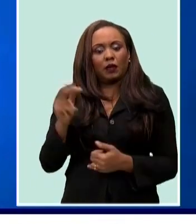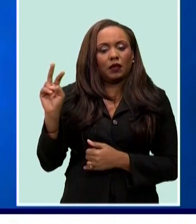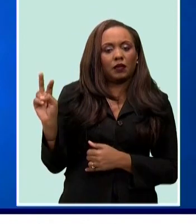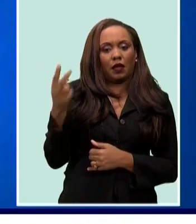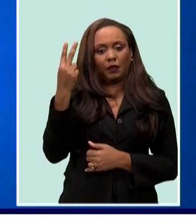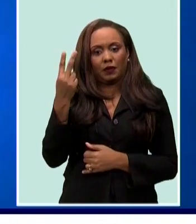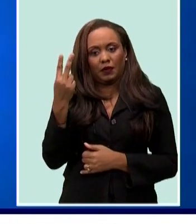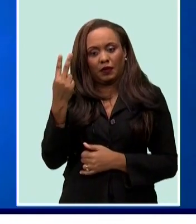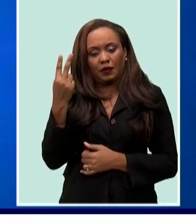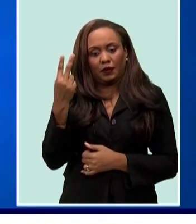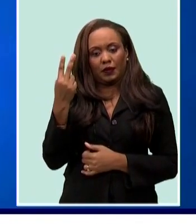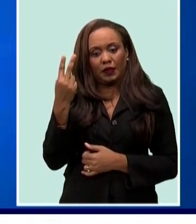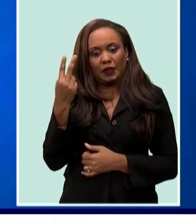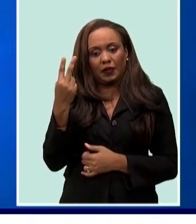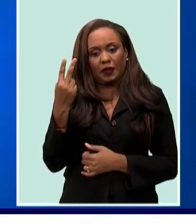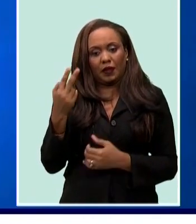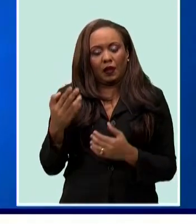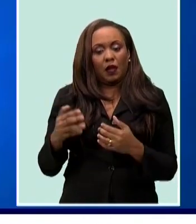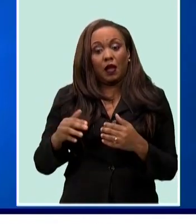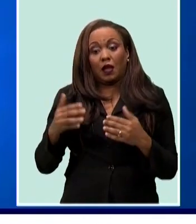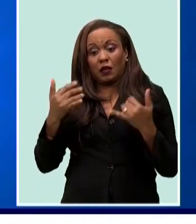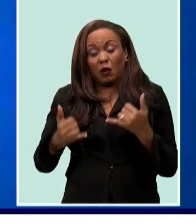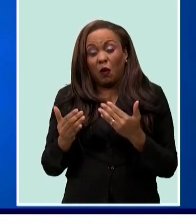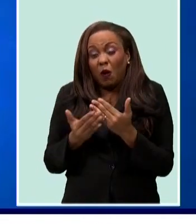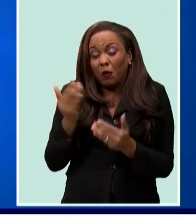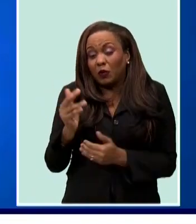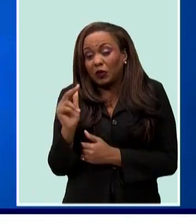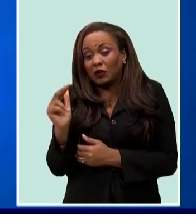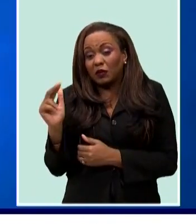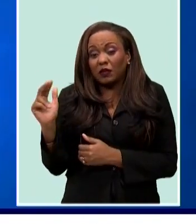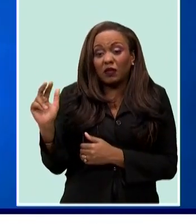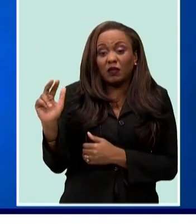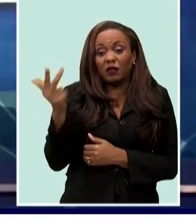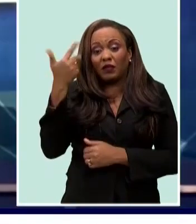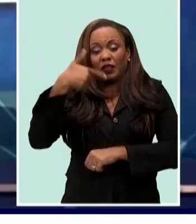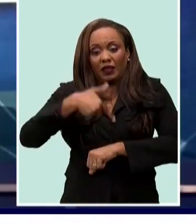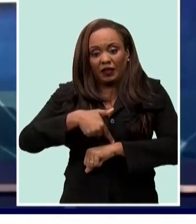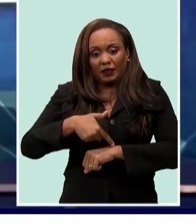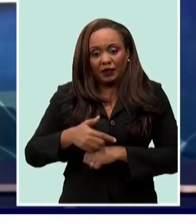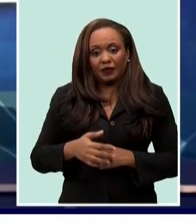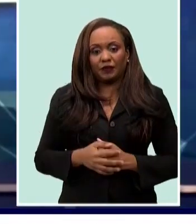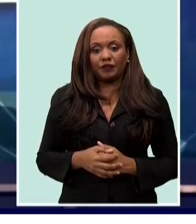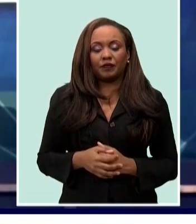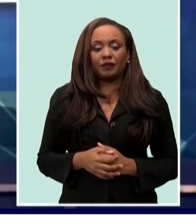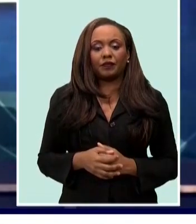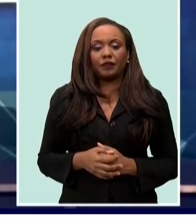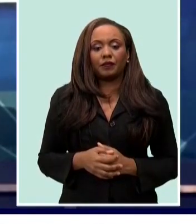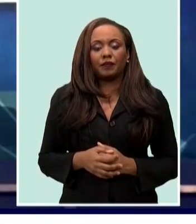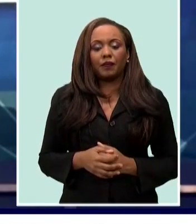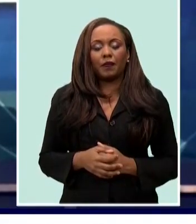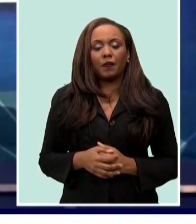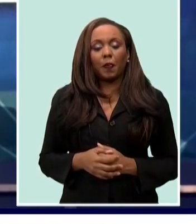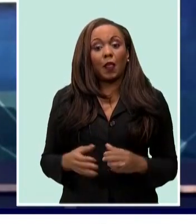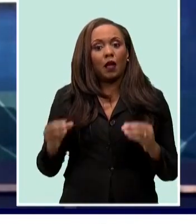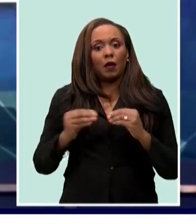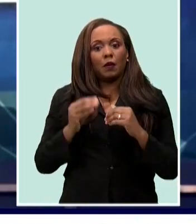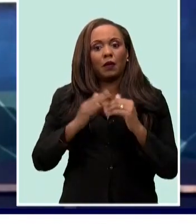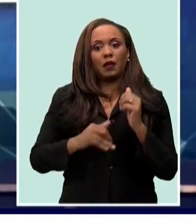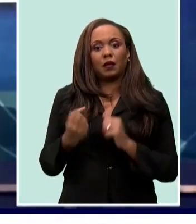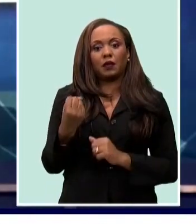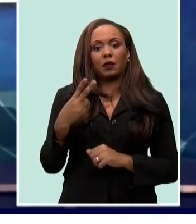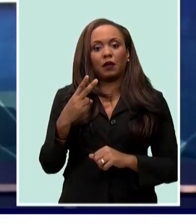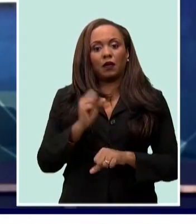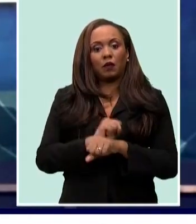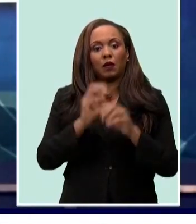and are now almost 3 times what they were then. Well, more than a dozen employees will be jobless when